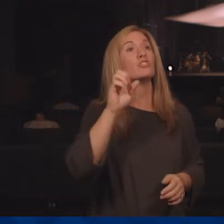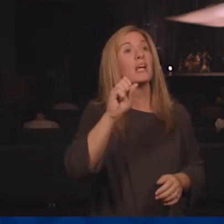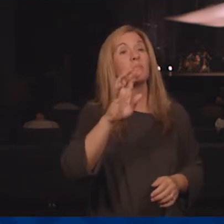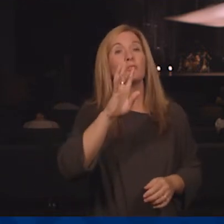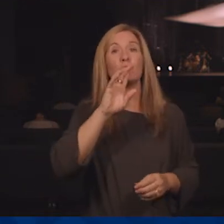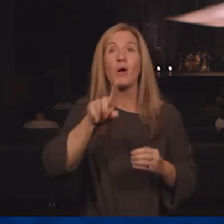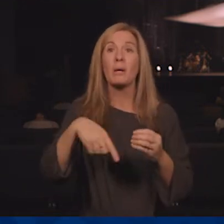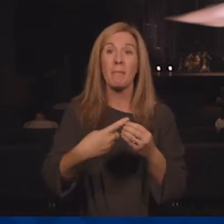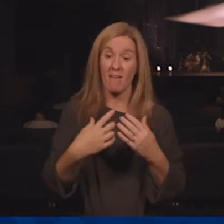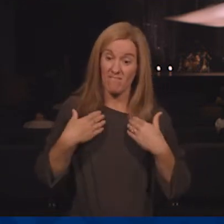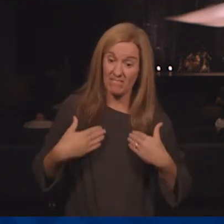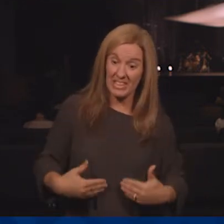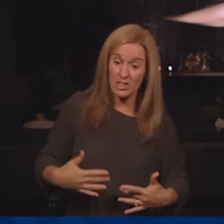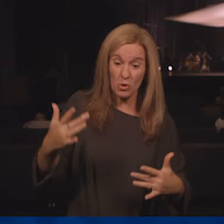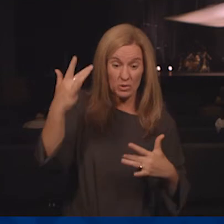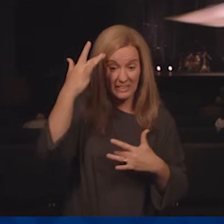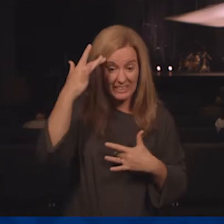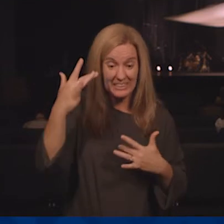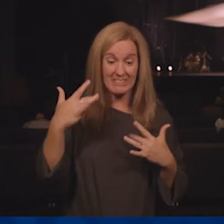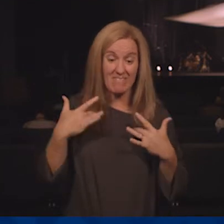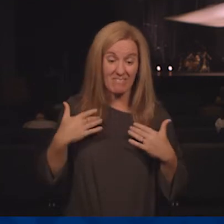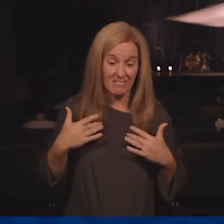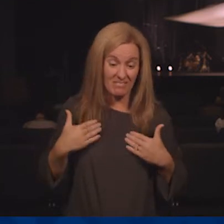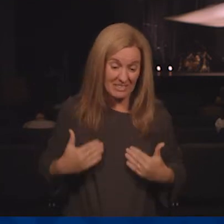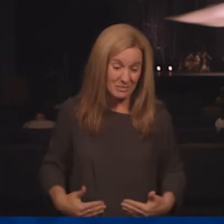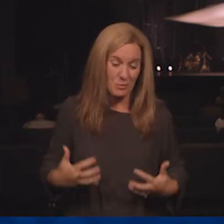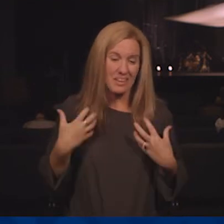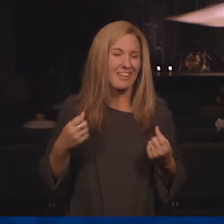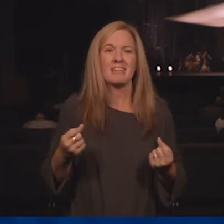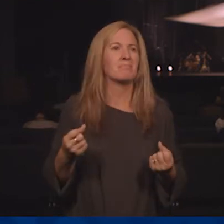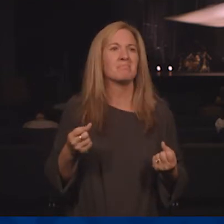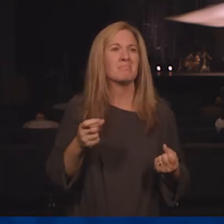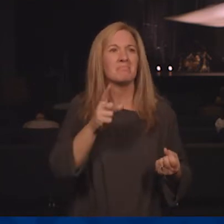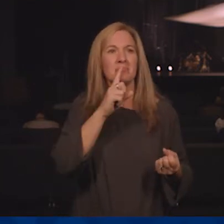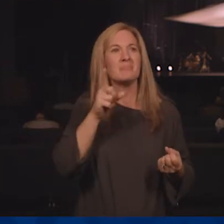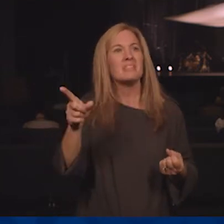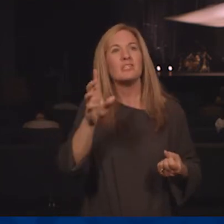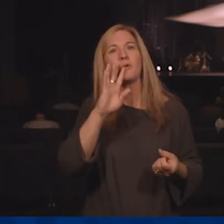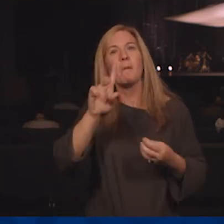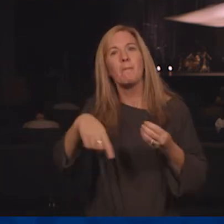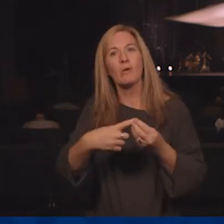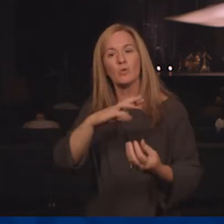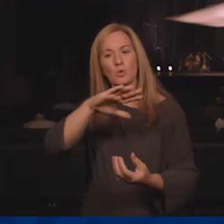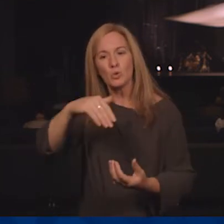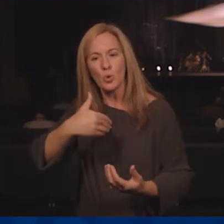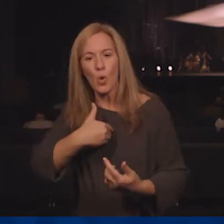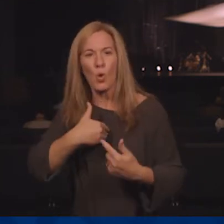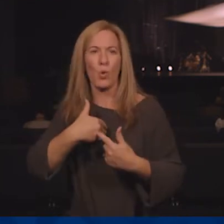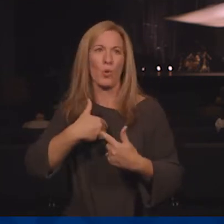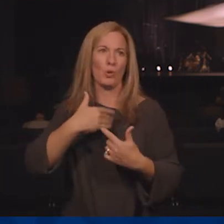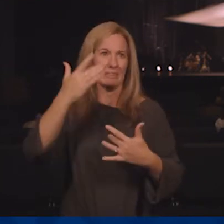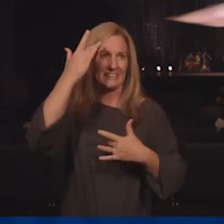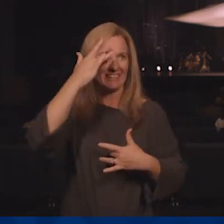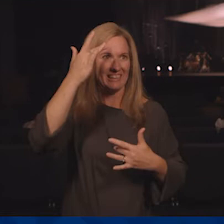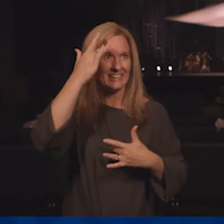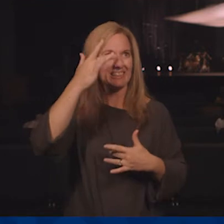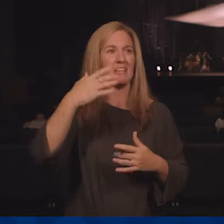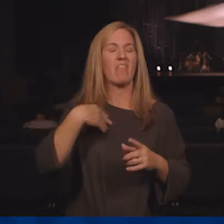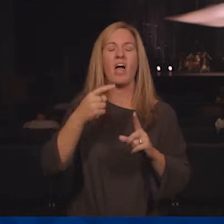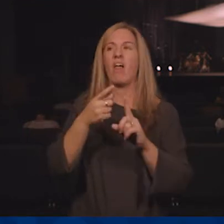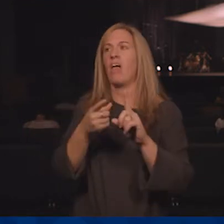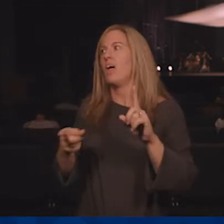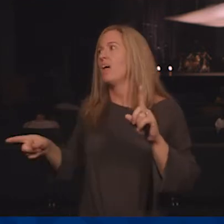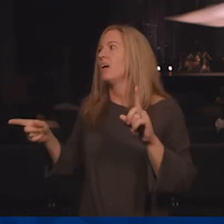physical sickness and physical restoration. He's talking about soul sickness, wandering sickness, a